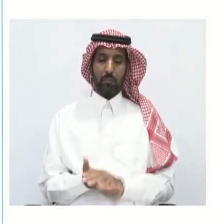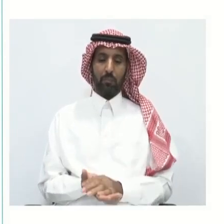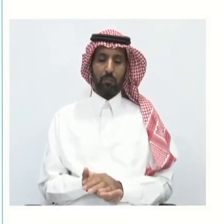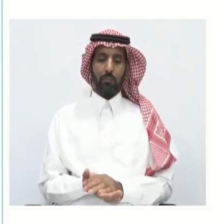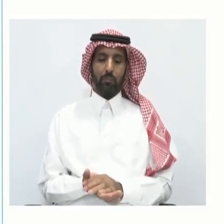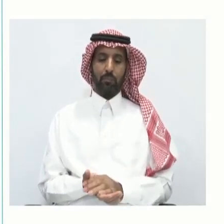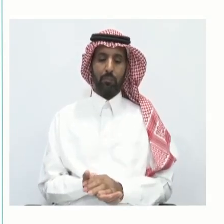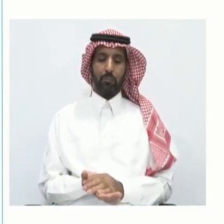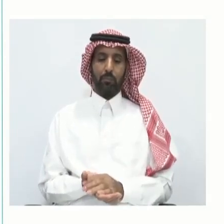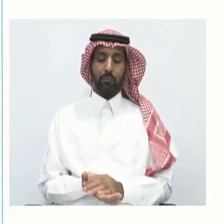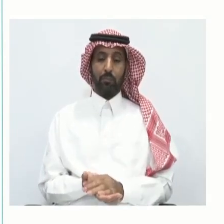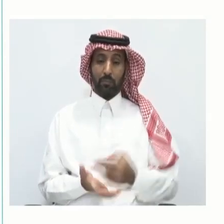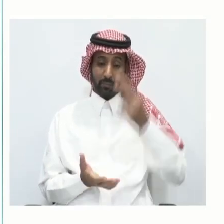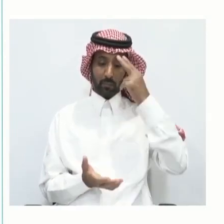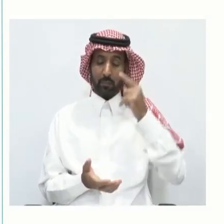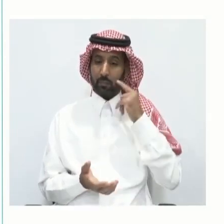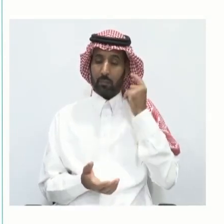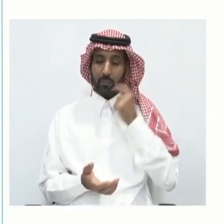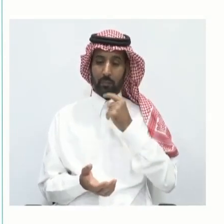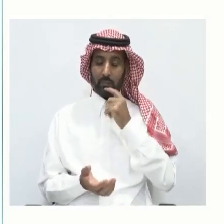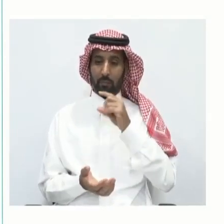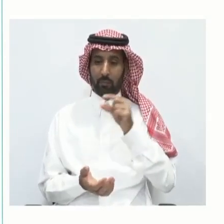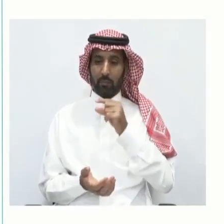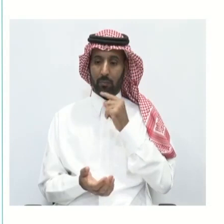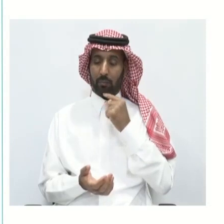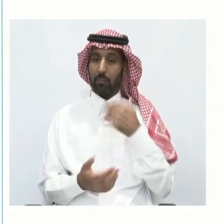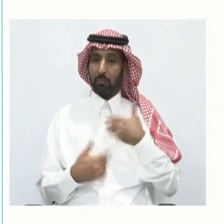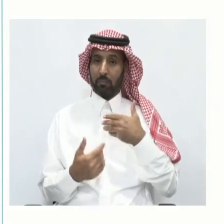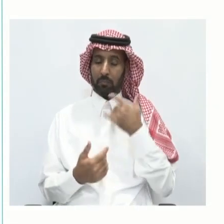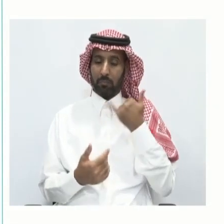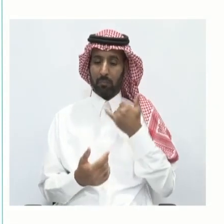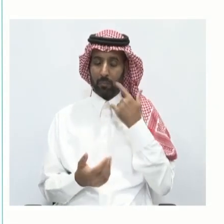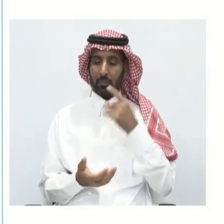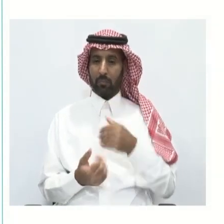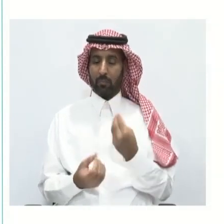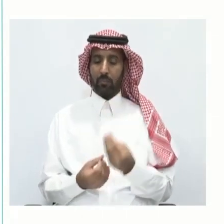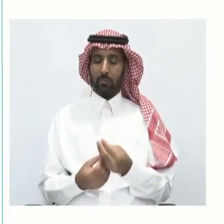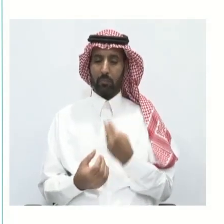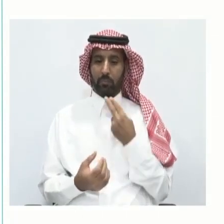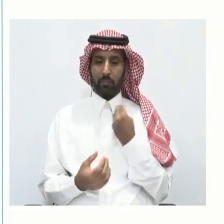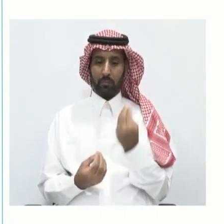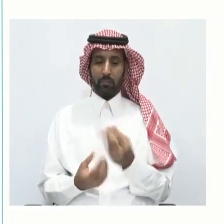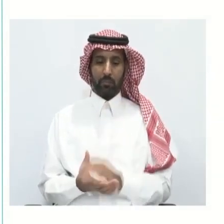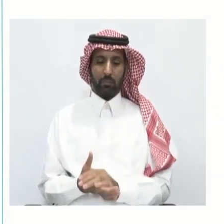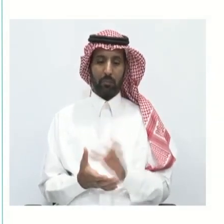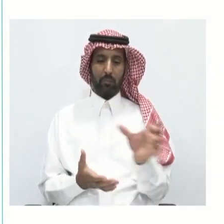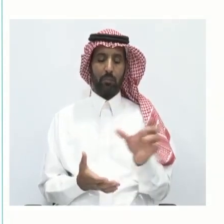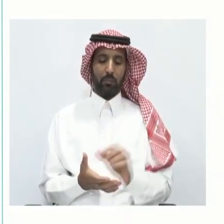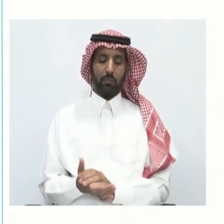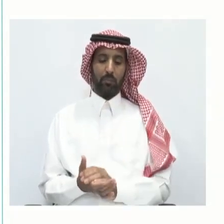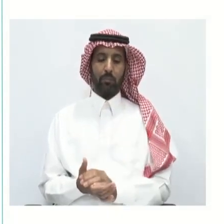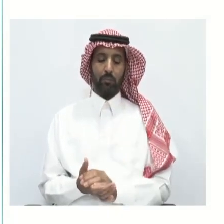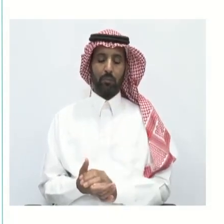interesting. And Saudi Arabia and Emirates are interesting. So here we put are and here we put